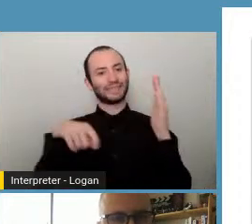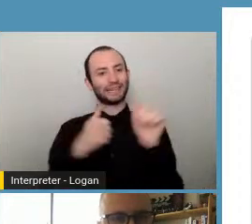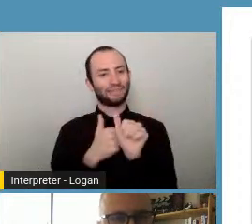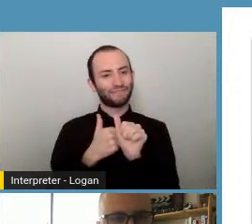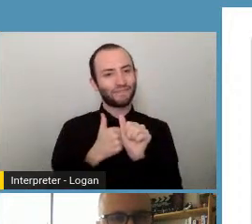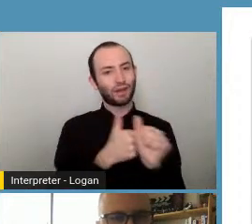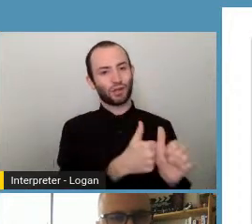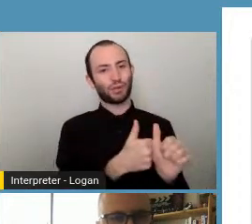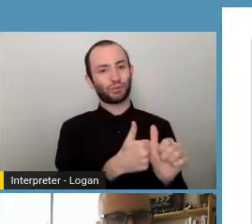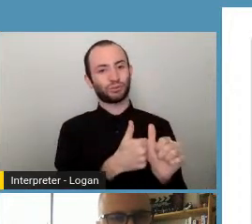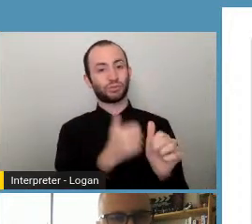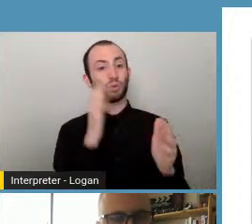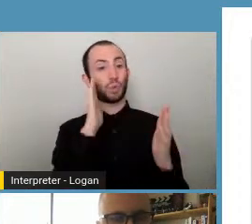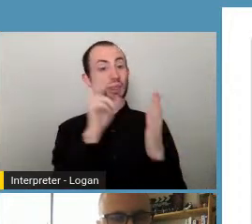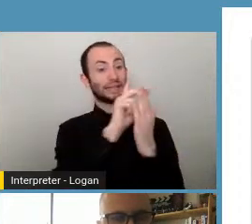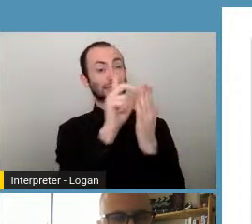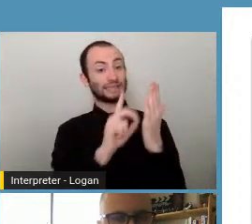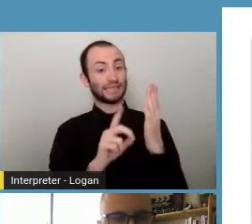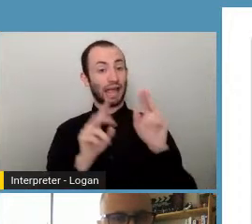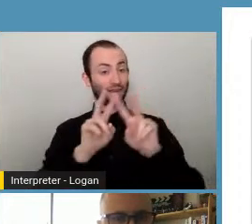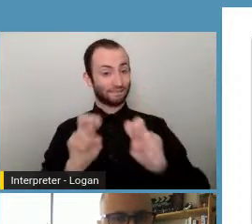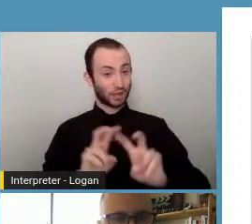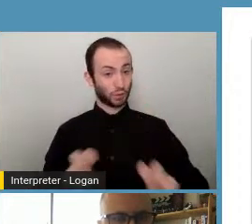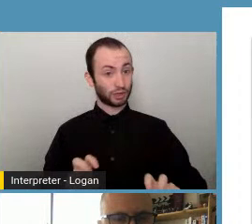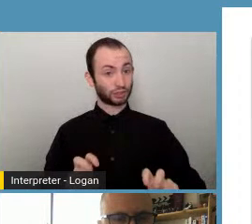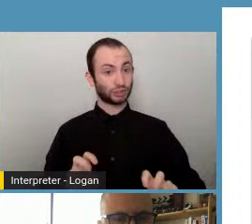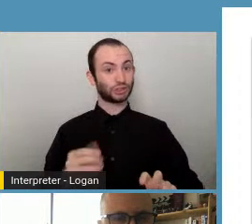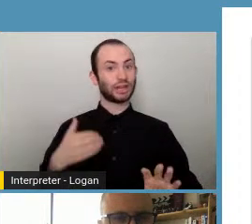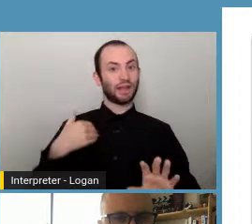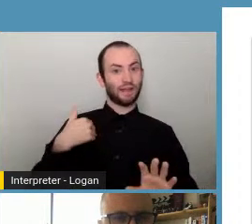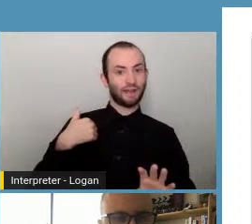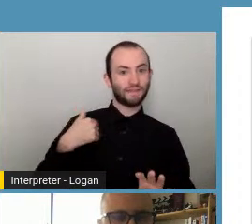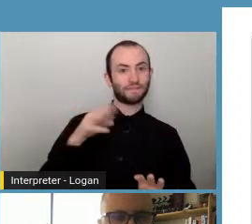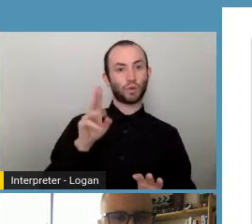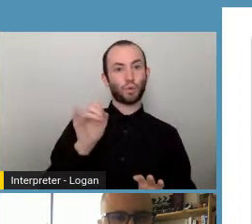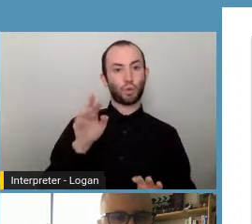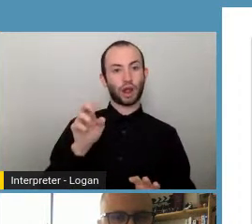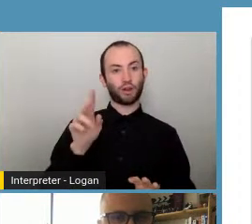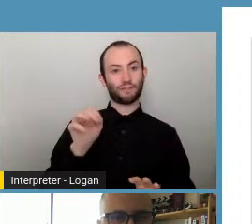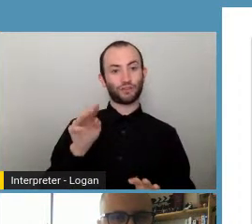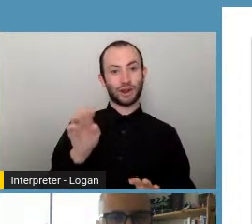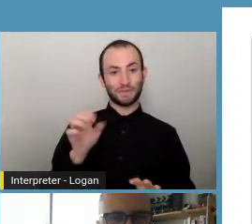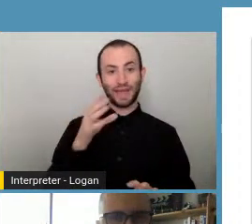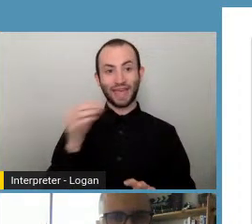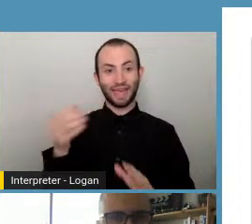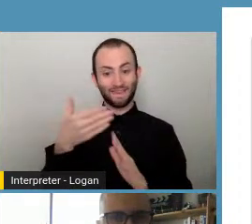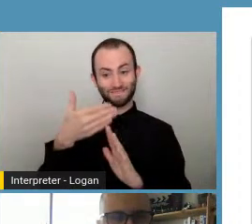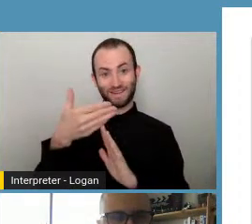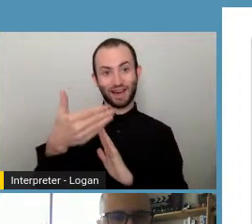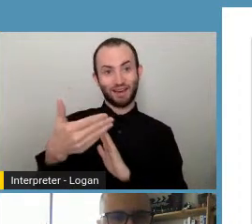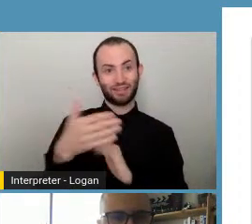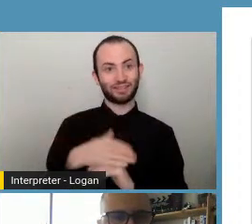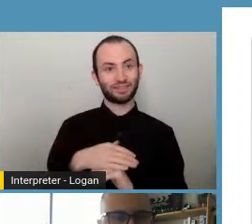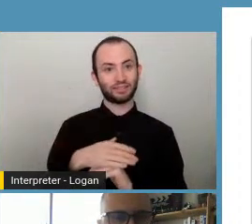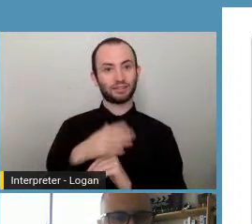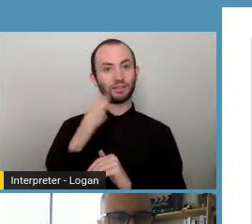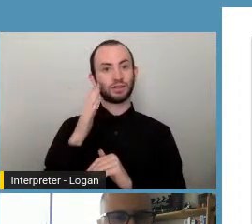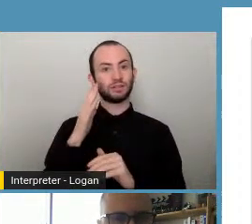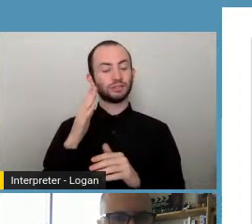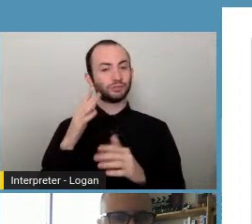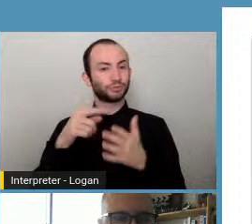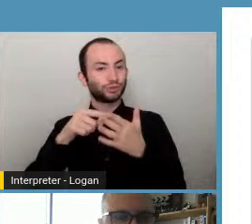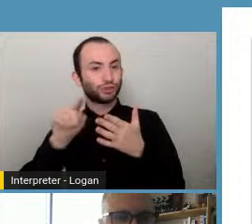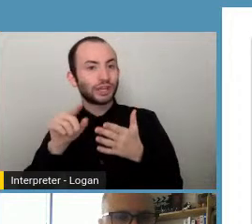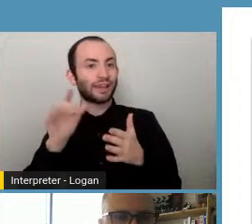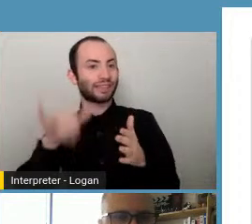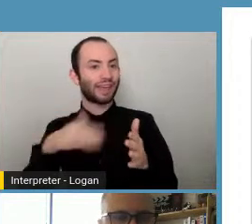design evaluation when you're doing wireframes and files that are going to show how the website's going to look. Do a design evaluation there. Check those colors, check